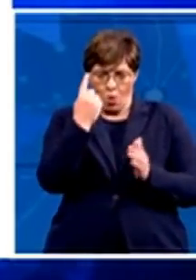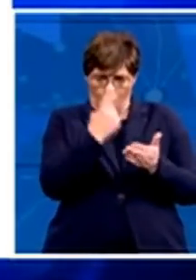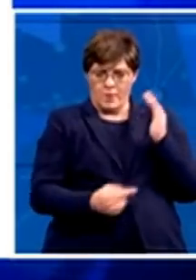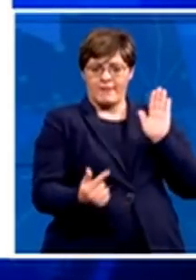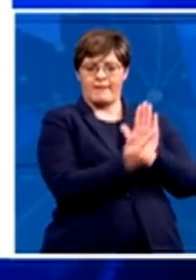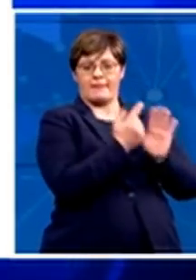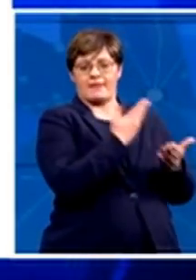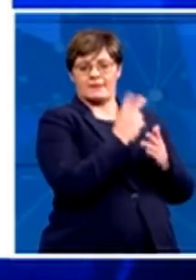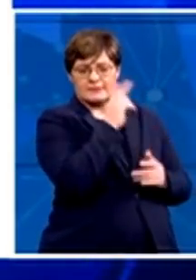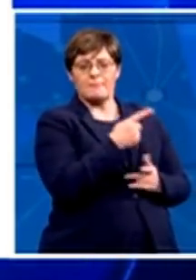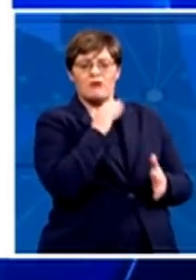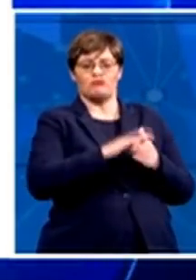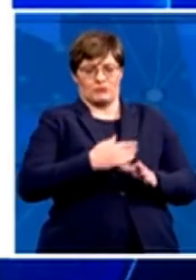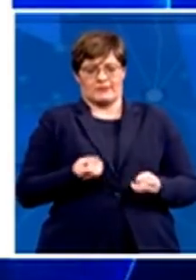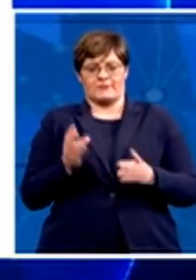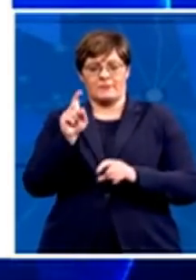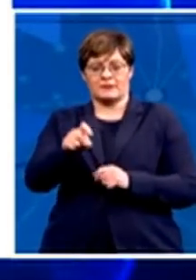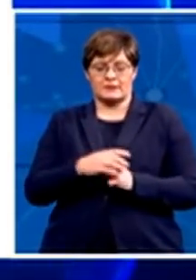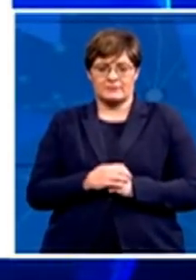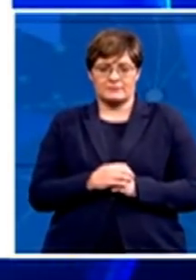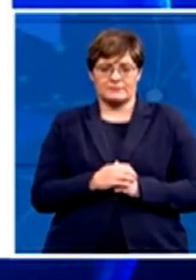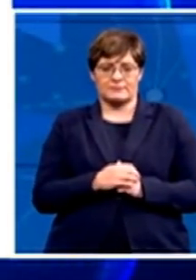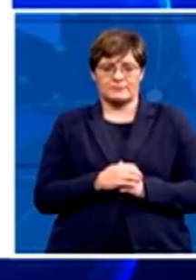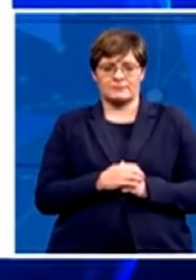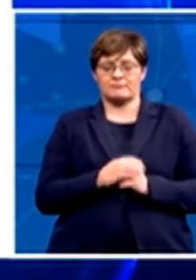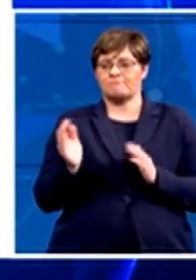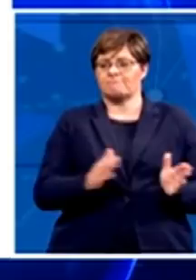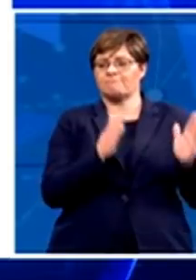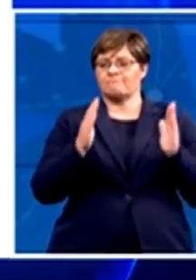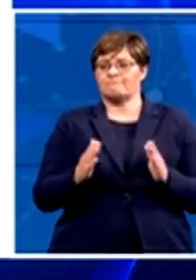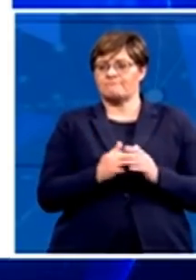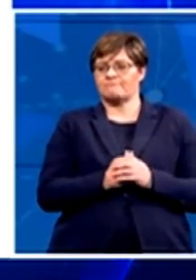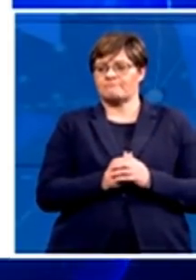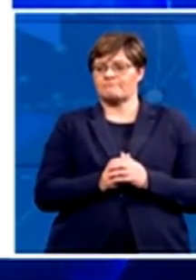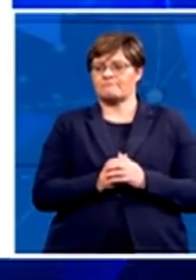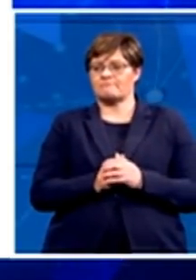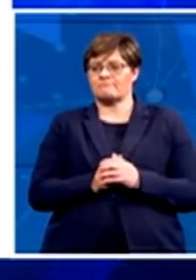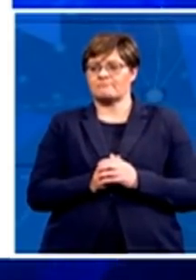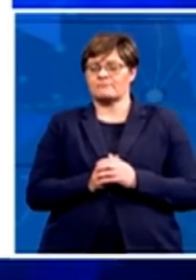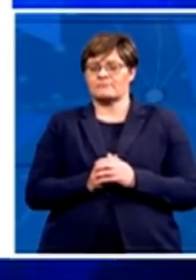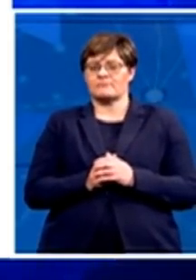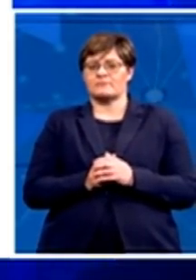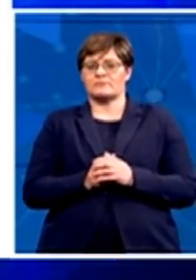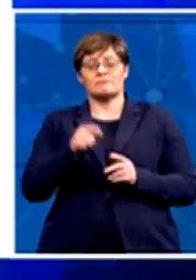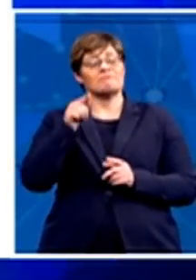Okay, we can move to the next slide, please, Ms. Ngoma. Chair, this brings me to the very important aspect